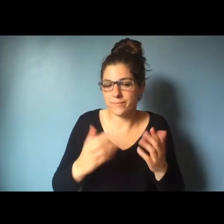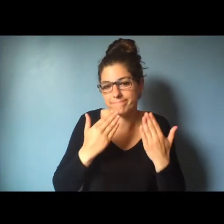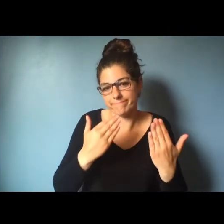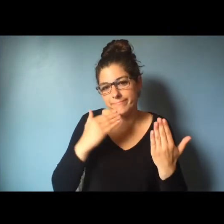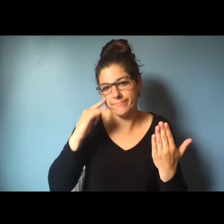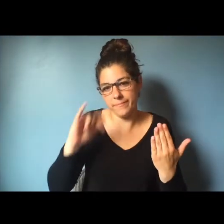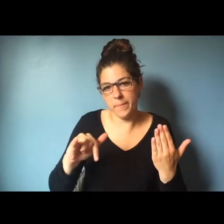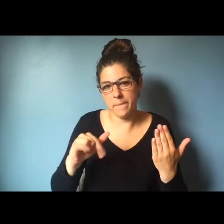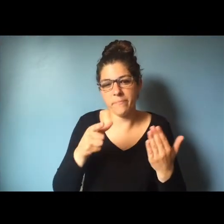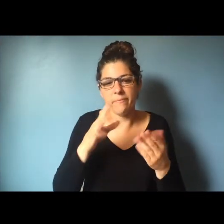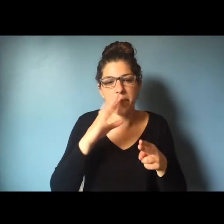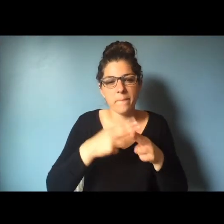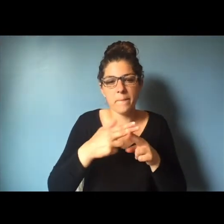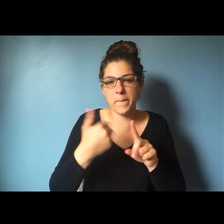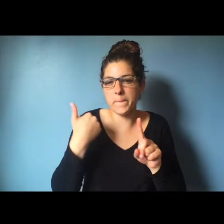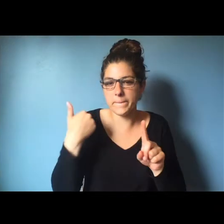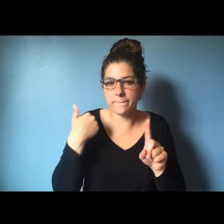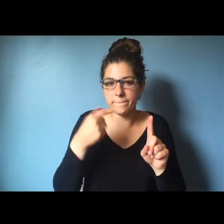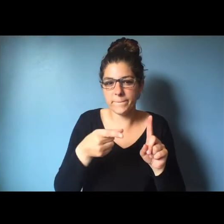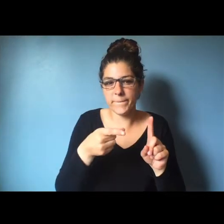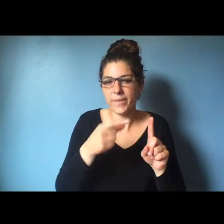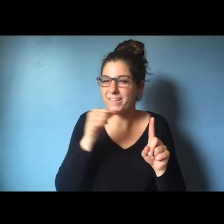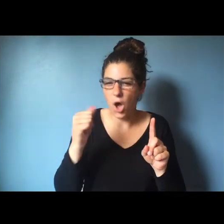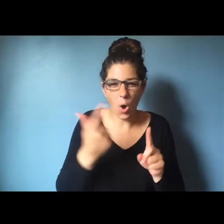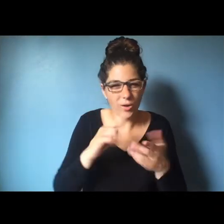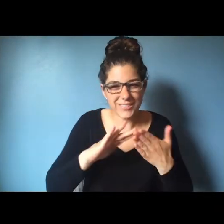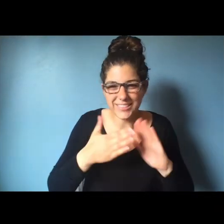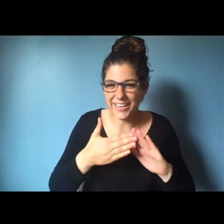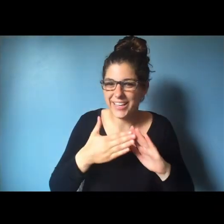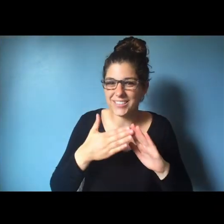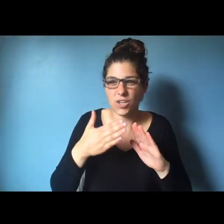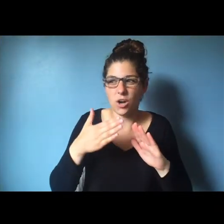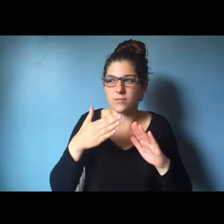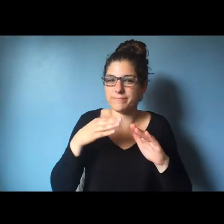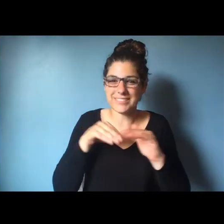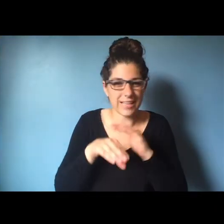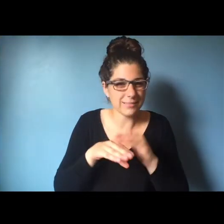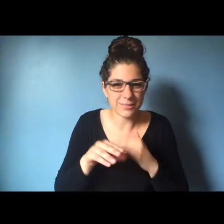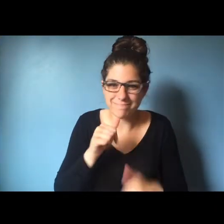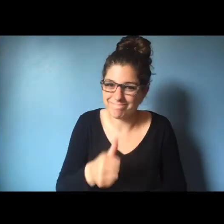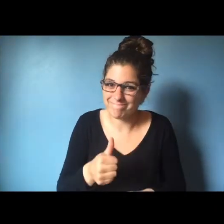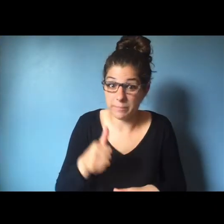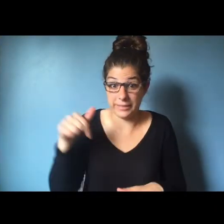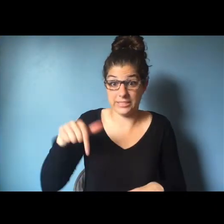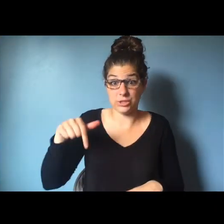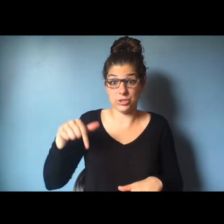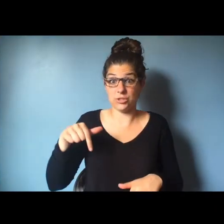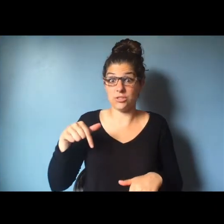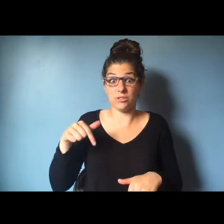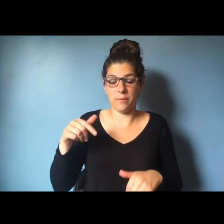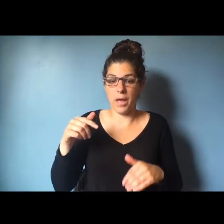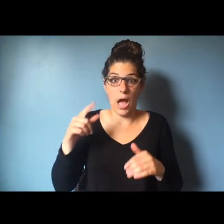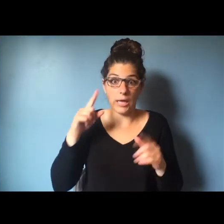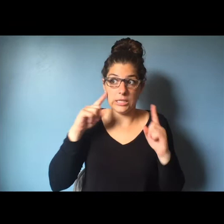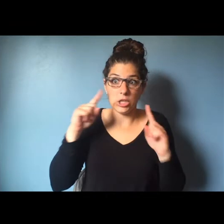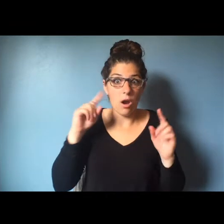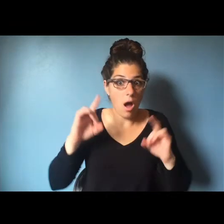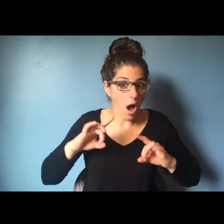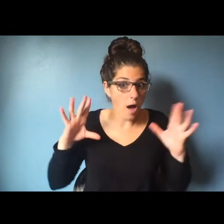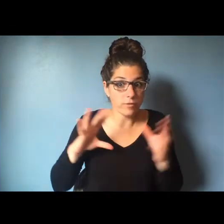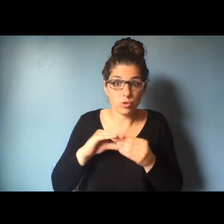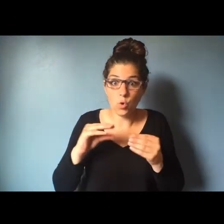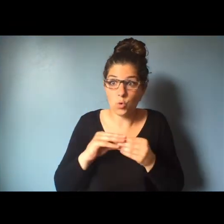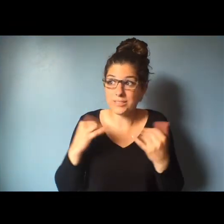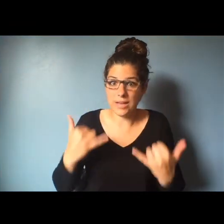that. And like you had mentioned before, not all cities are as progressive. Even hearing like nightmare stories nowadays, I'm like, what?